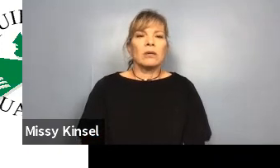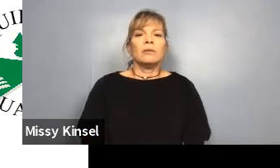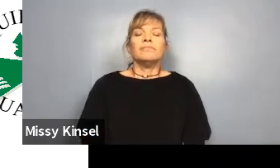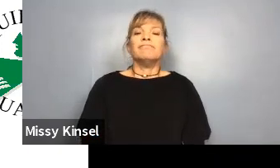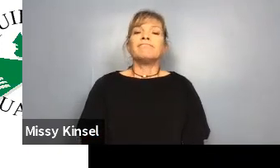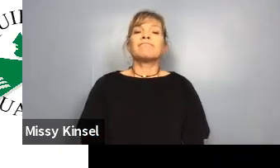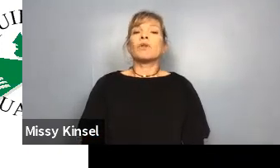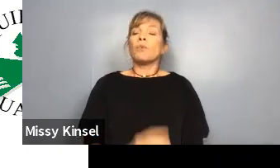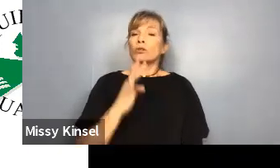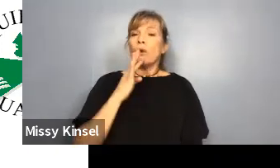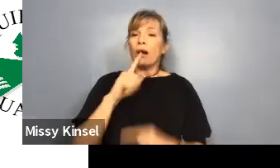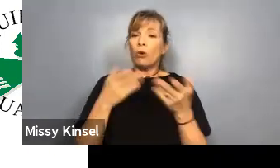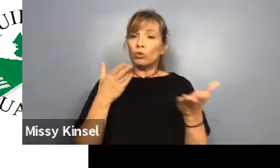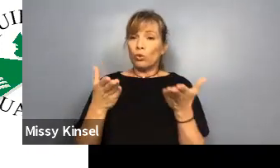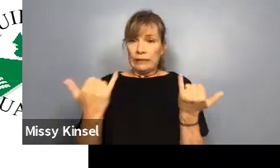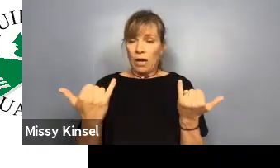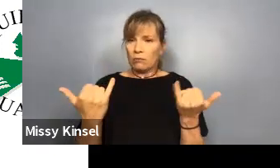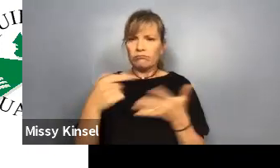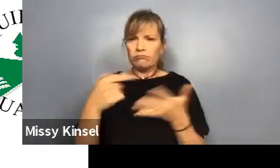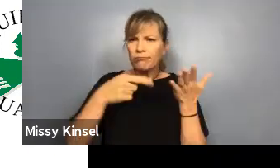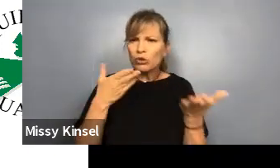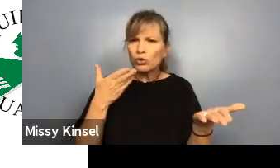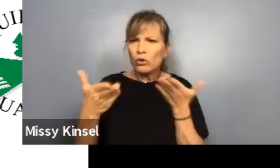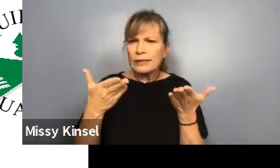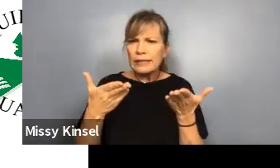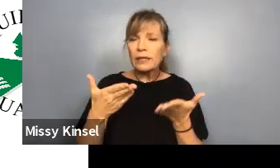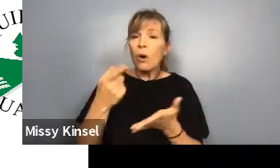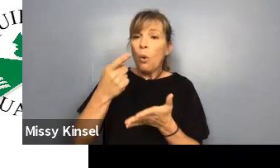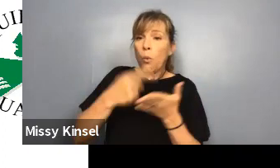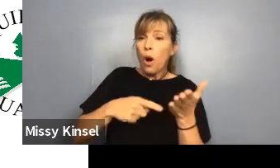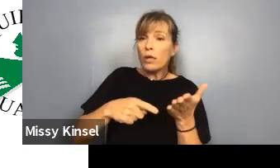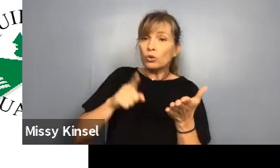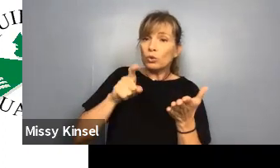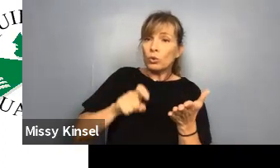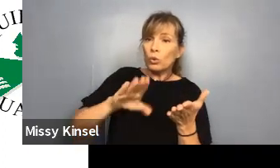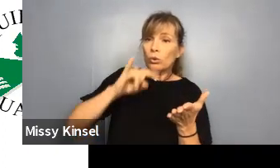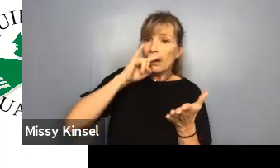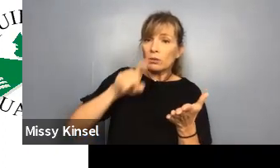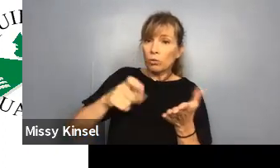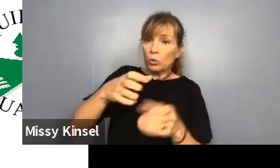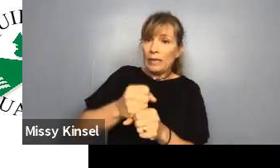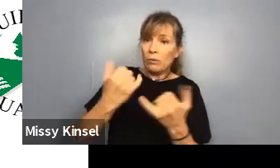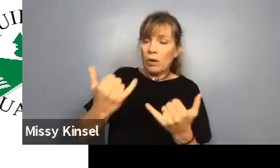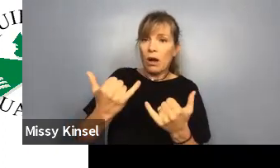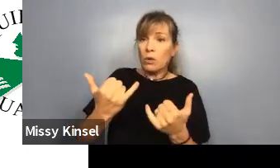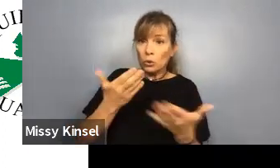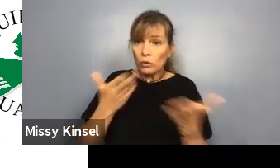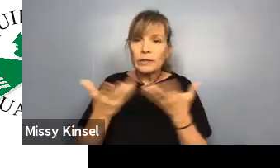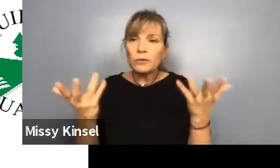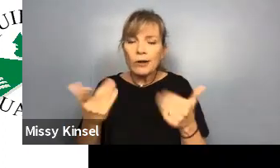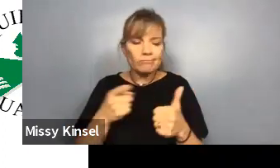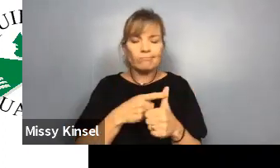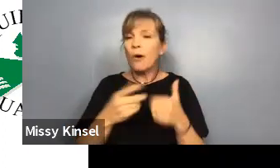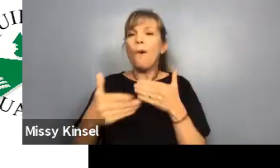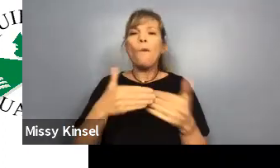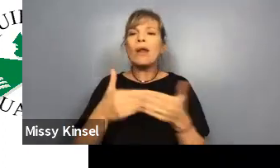So speaking of services, what services your child should be receiving right now? They should be receiving whatever can